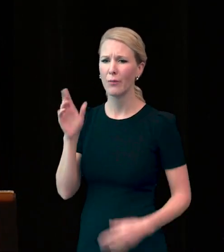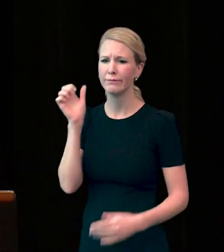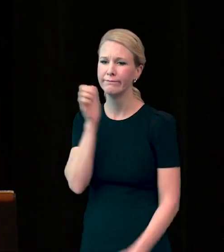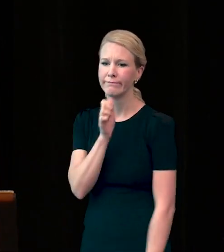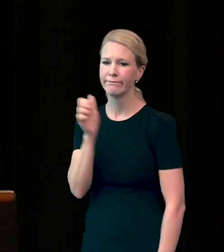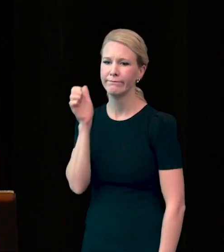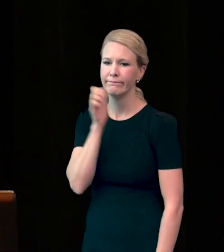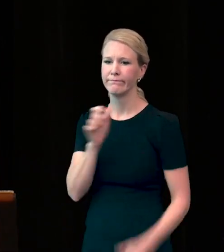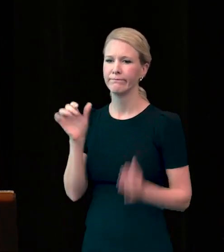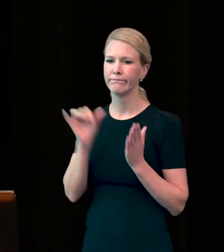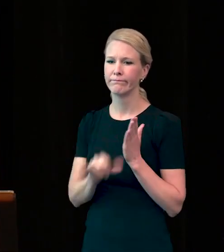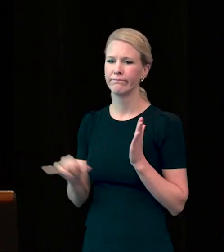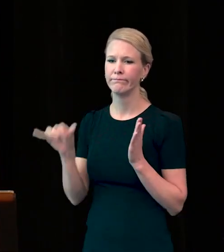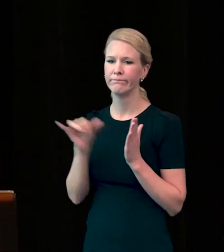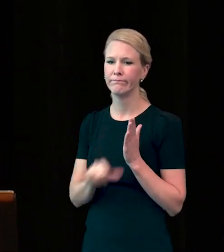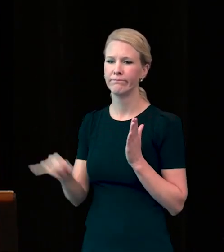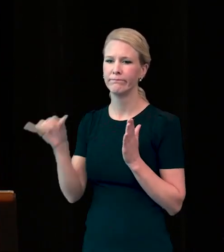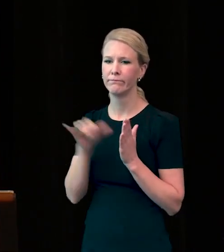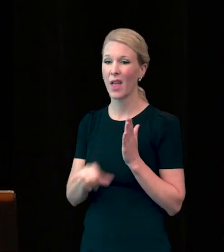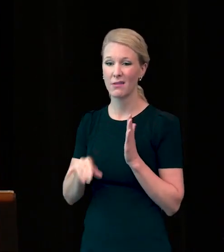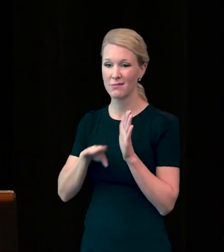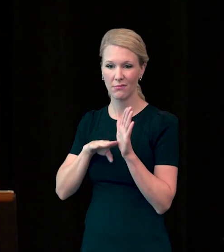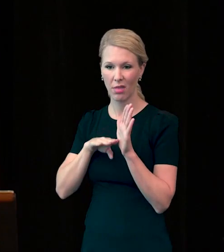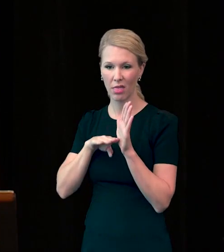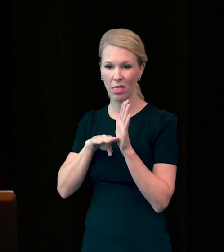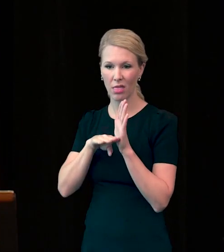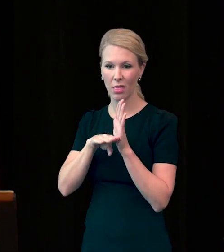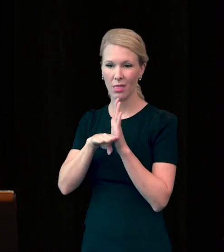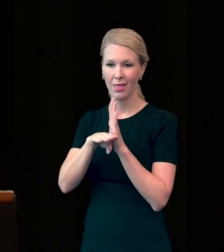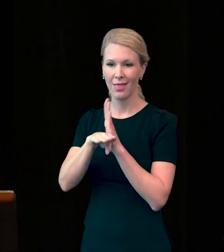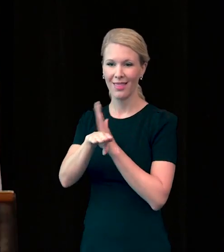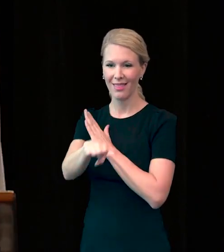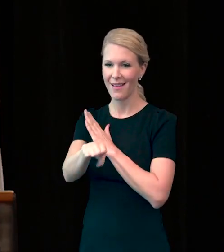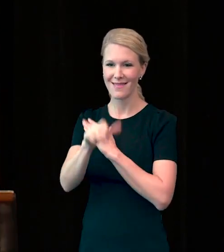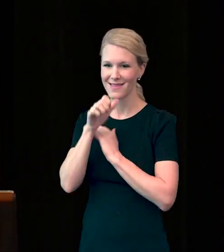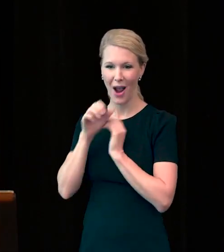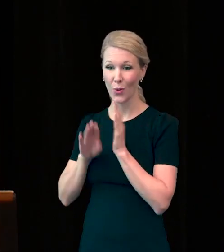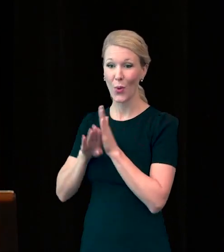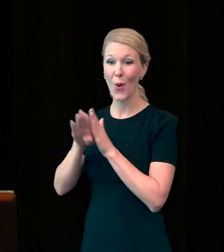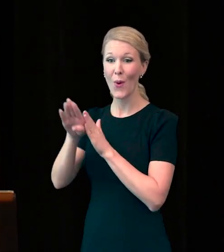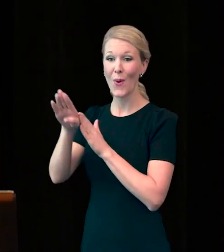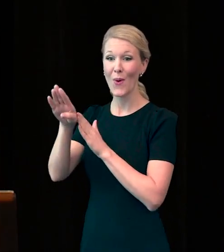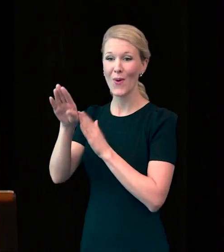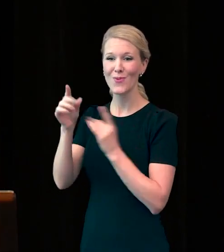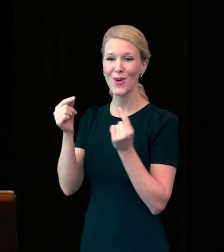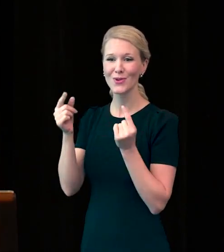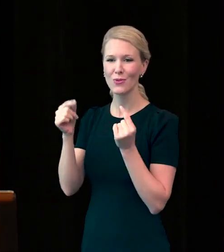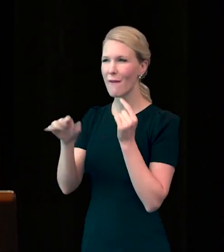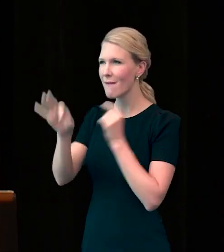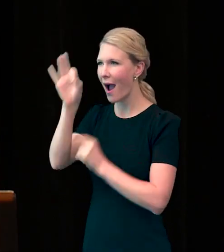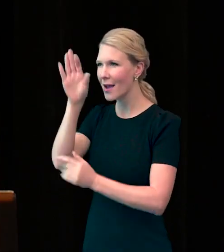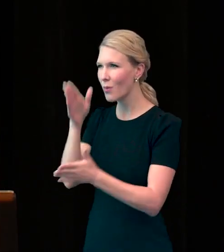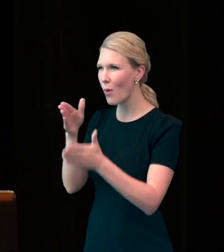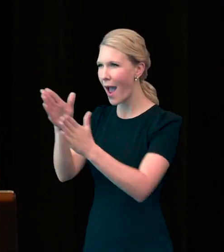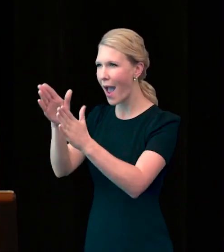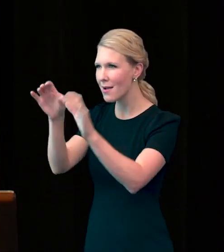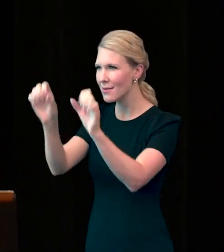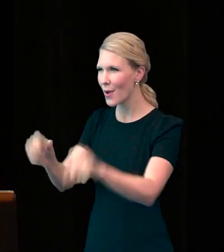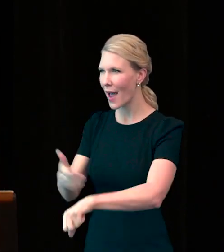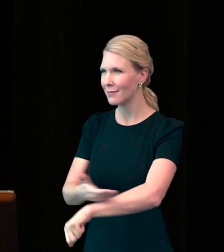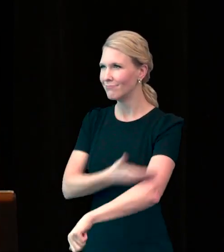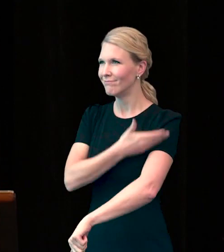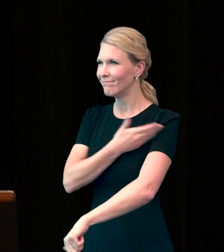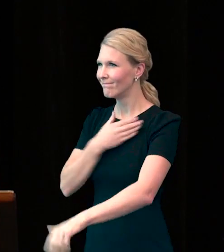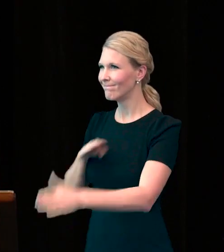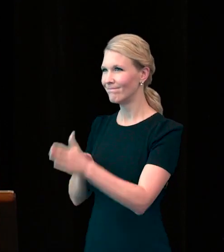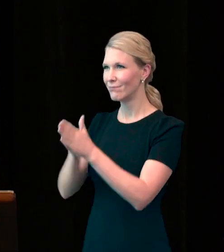becoming routine, you've stopped growing. Find a way to continue to grow.